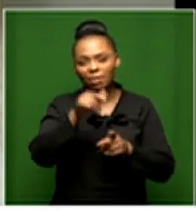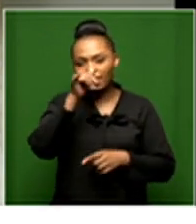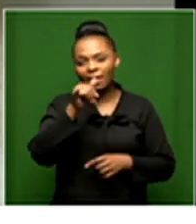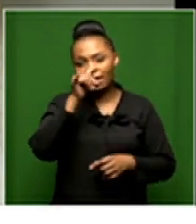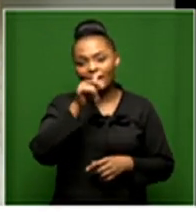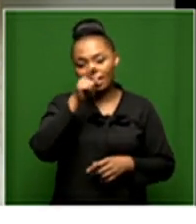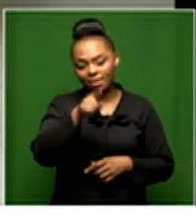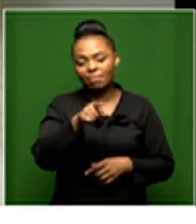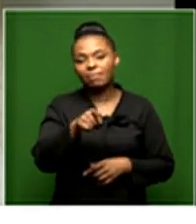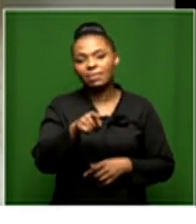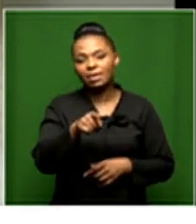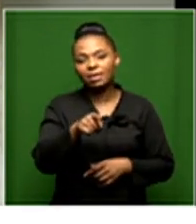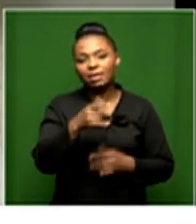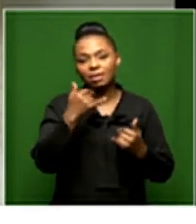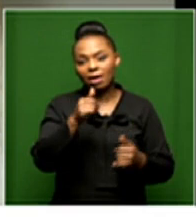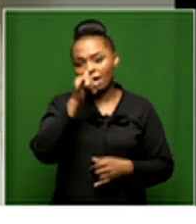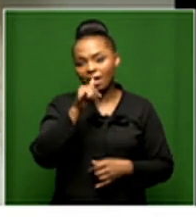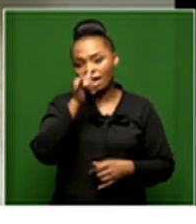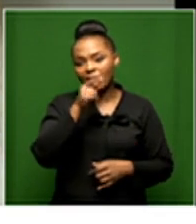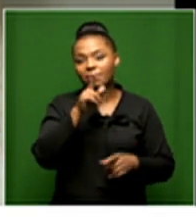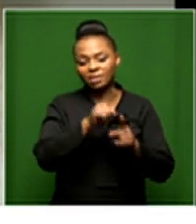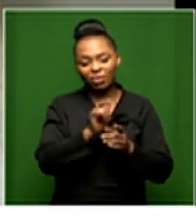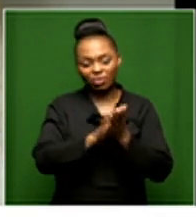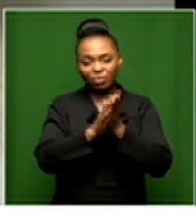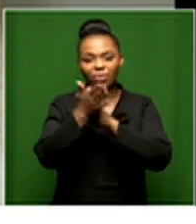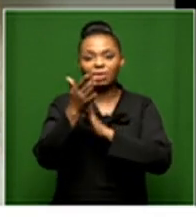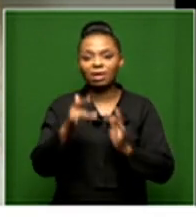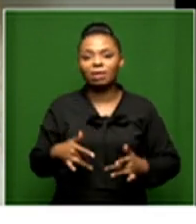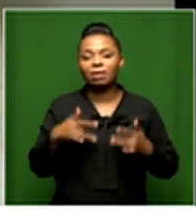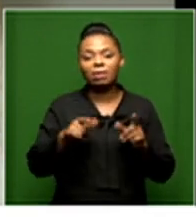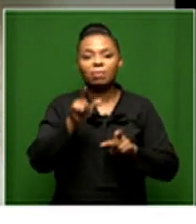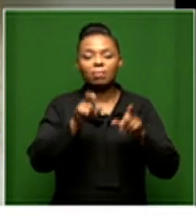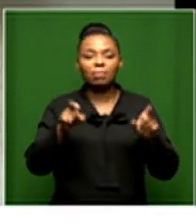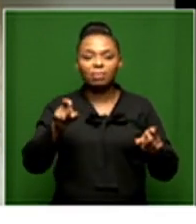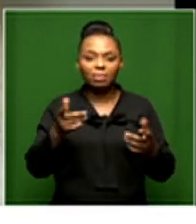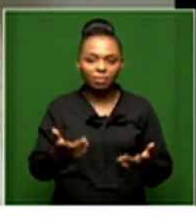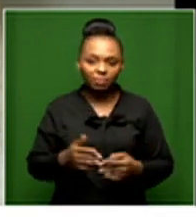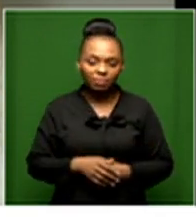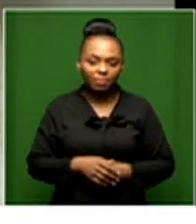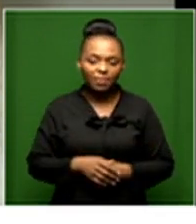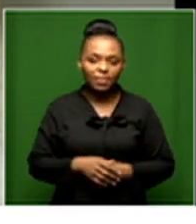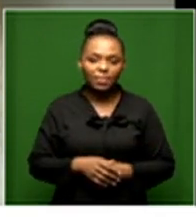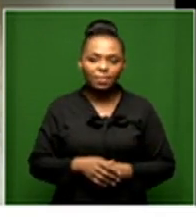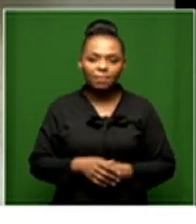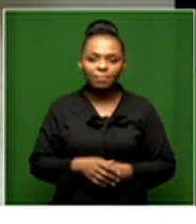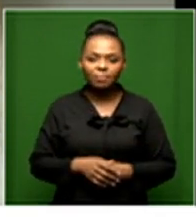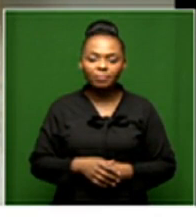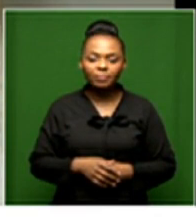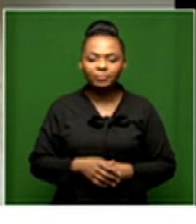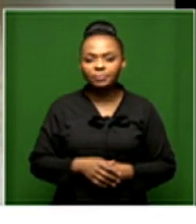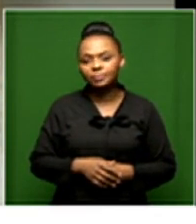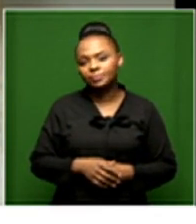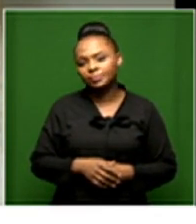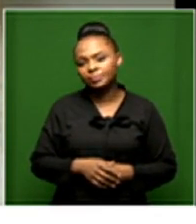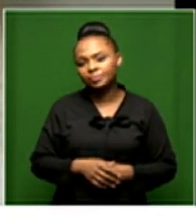Crime has just shot through the roofs. It's not ideal at the moment, as you just mentioned, the older